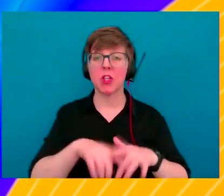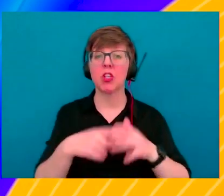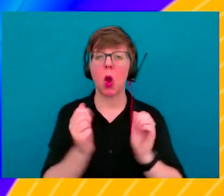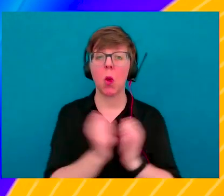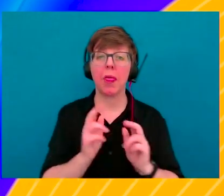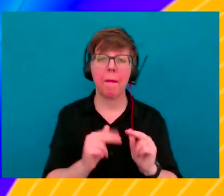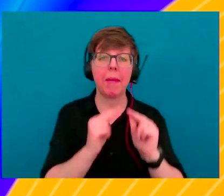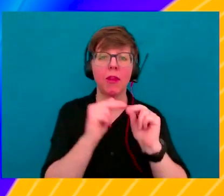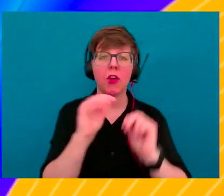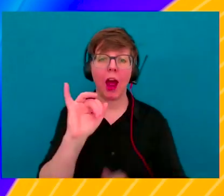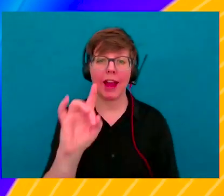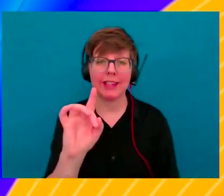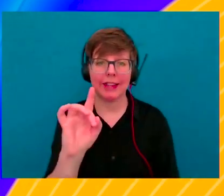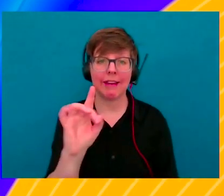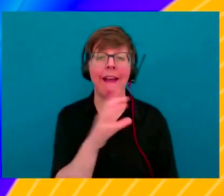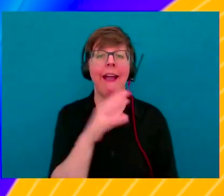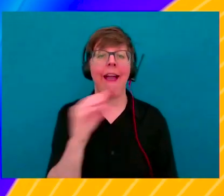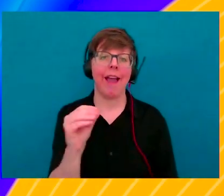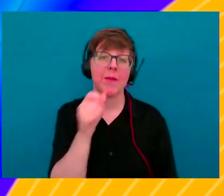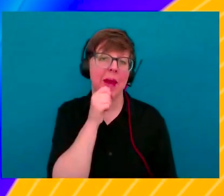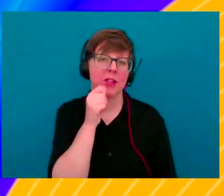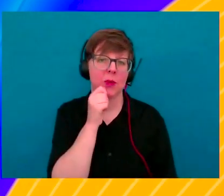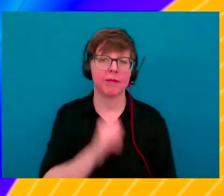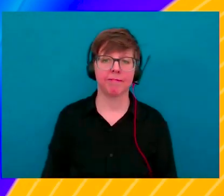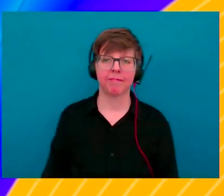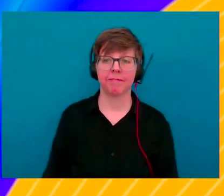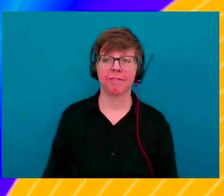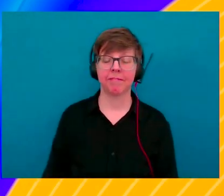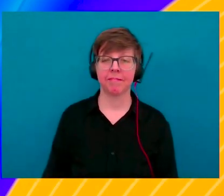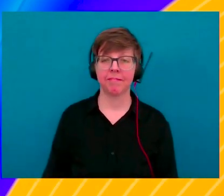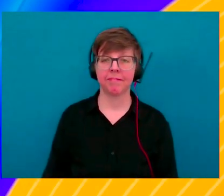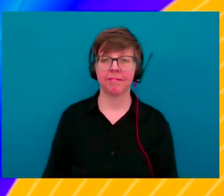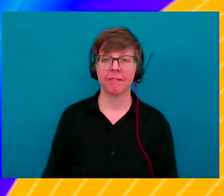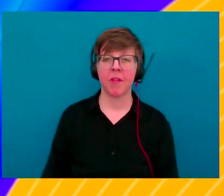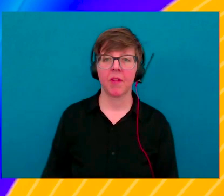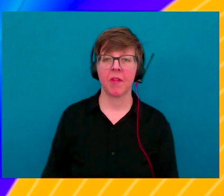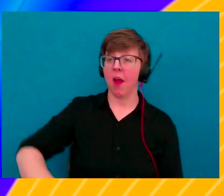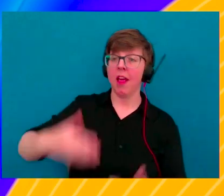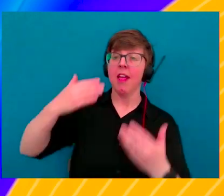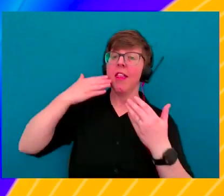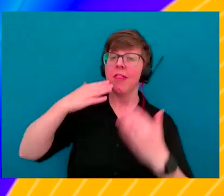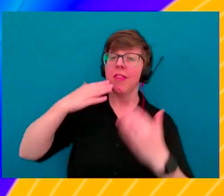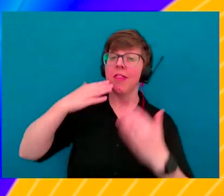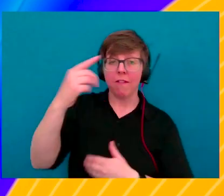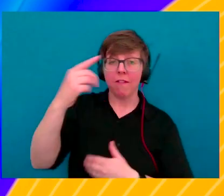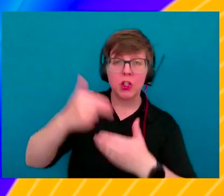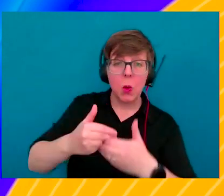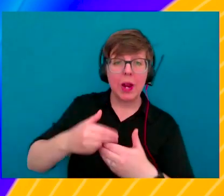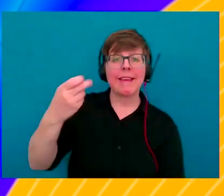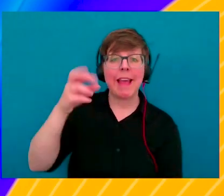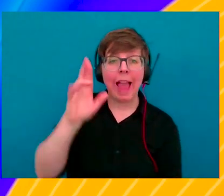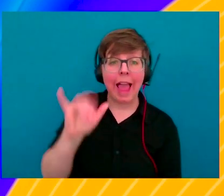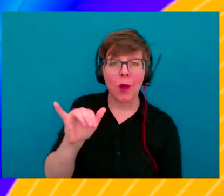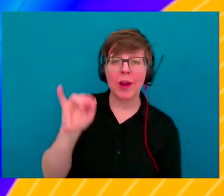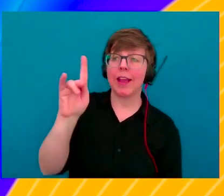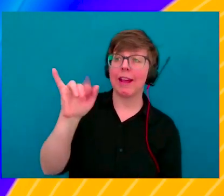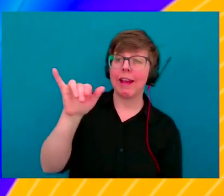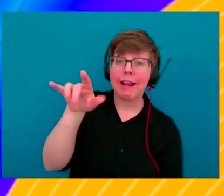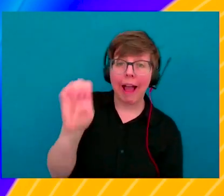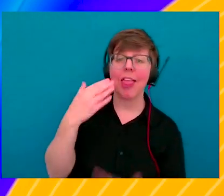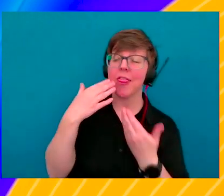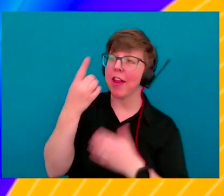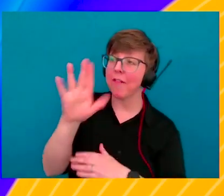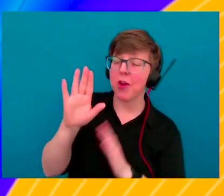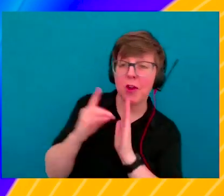Okay. Jeff, Awesome. you want to take us out? Everyone, thanks for tuning in. Harry, Kyle, thanks so much for your demo. This is great. And big thanks